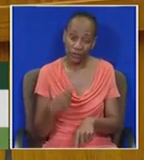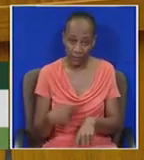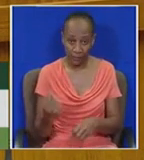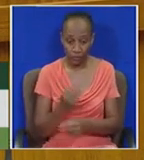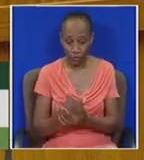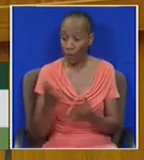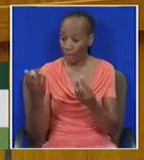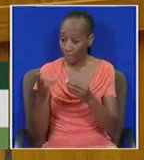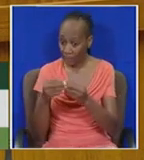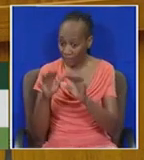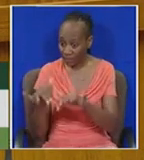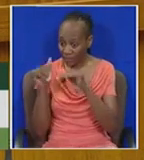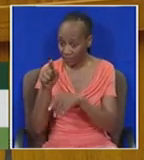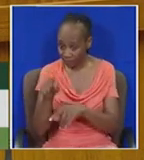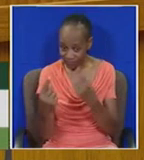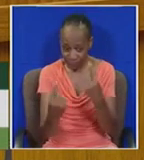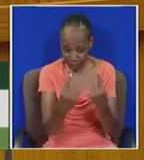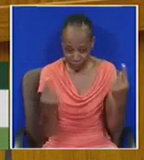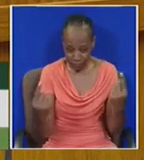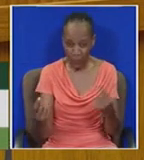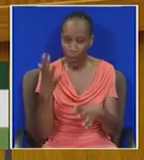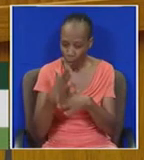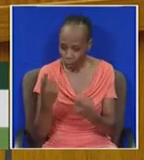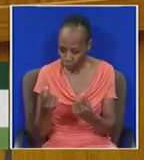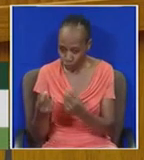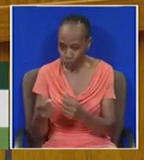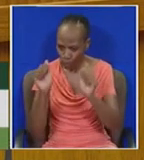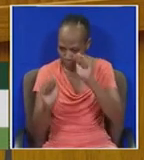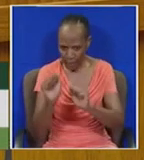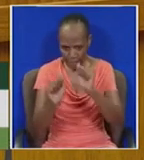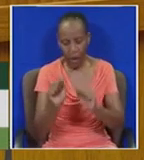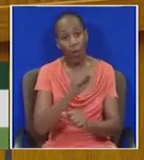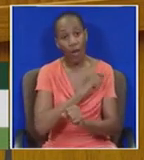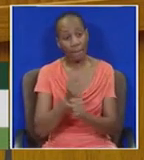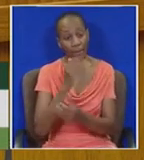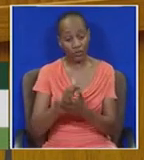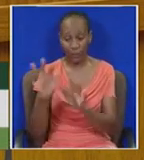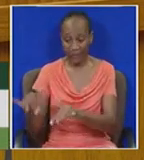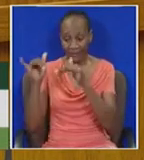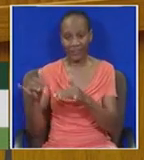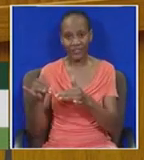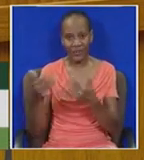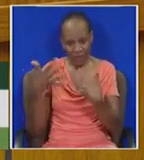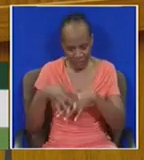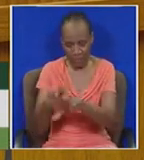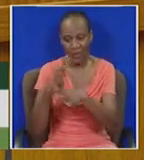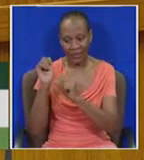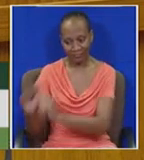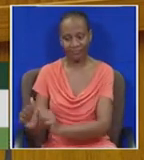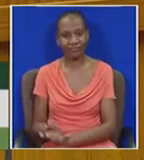members in a manner that Parliament is a reflection of strategic value add as an arm of state. For this to